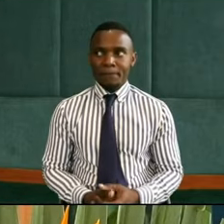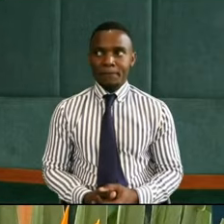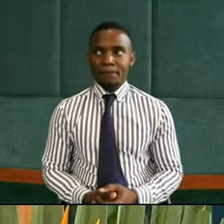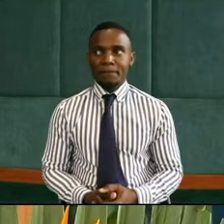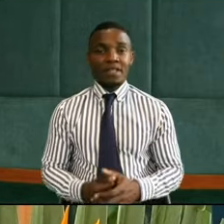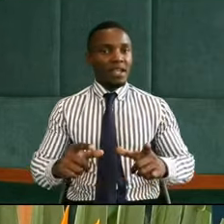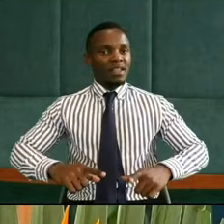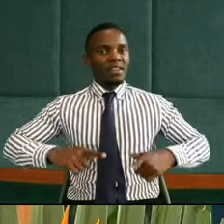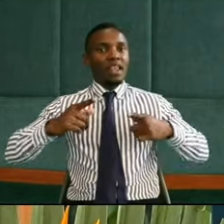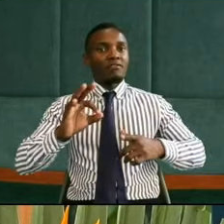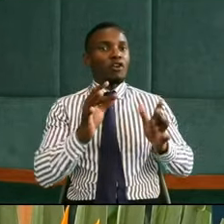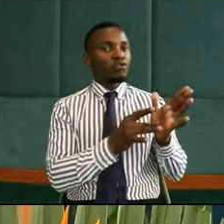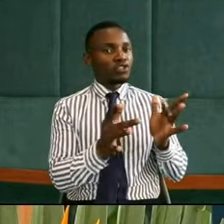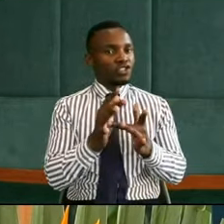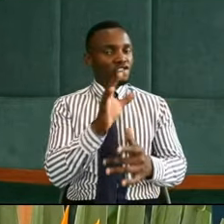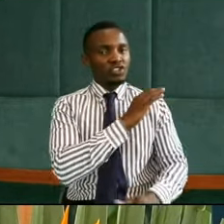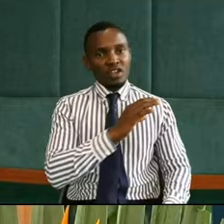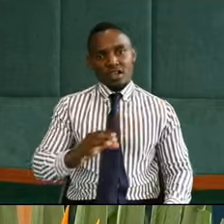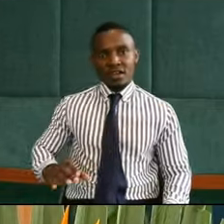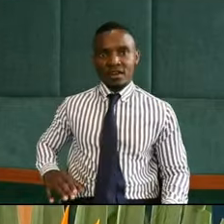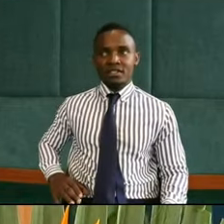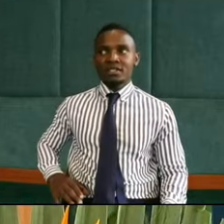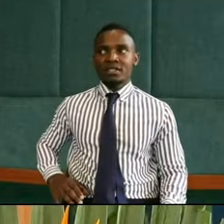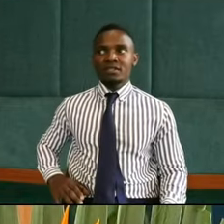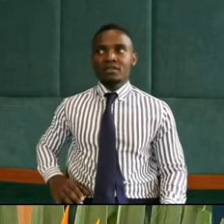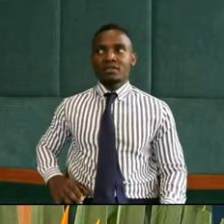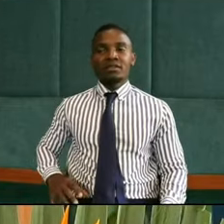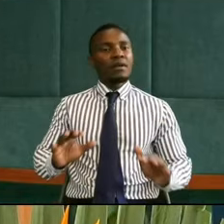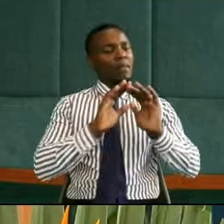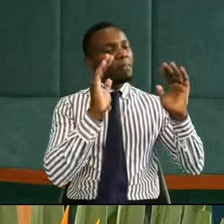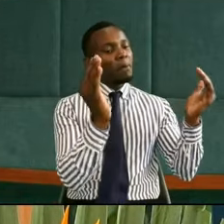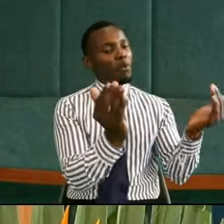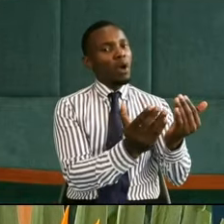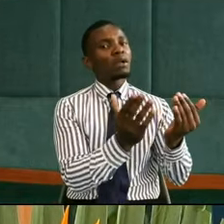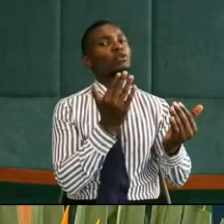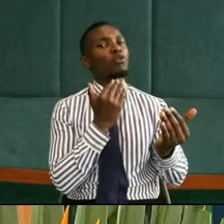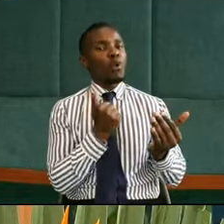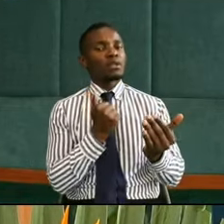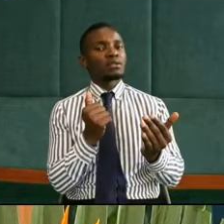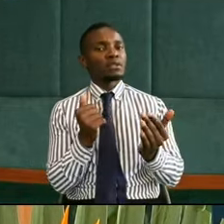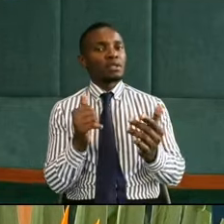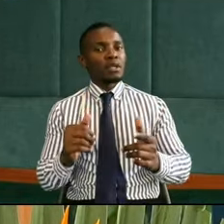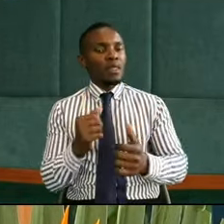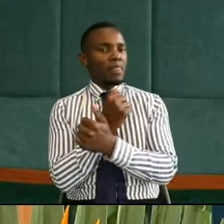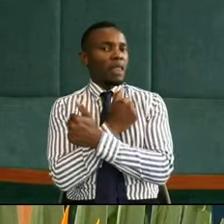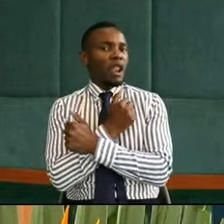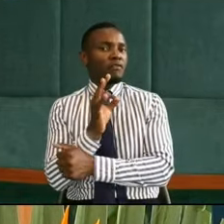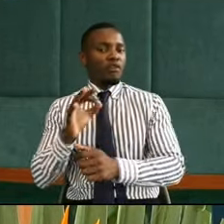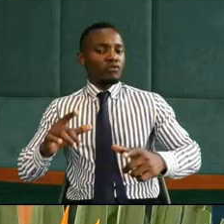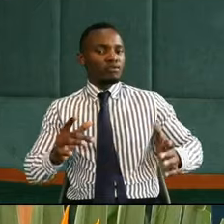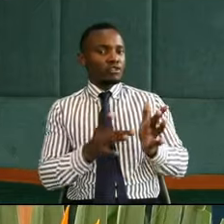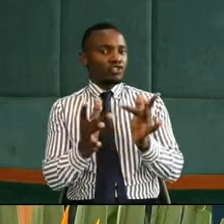The life of Jesus Christ that the world is longing for. The love of Jesus